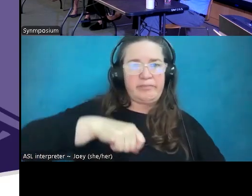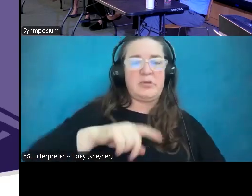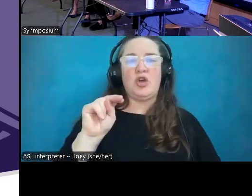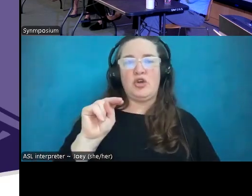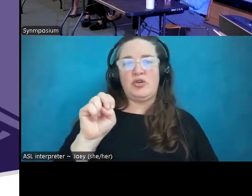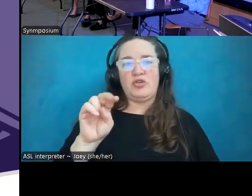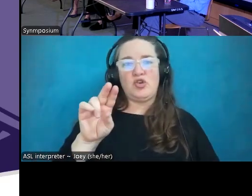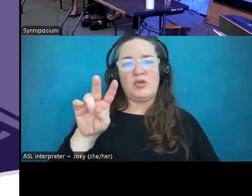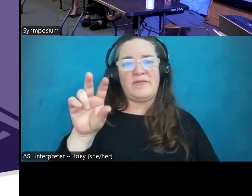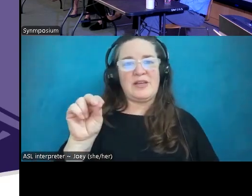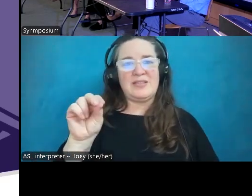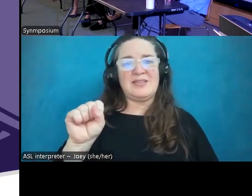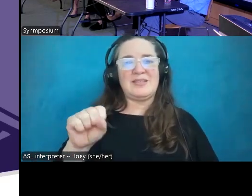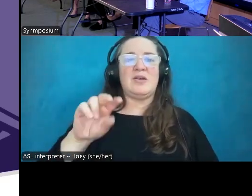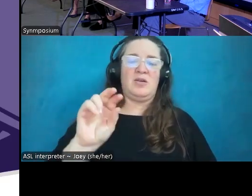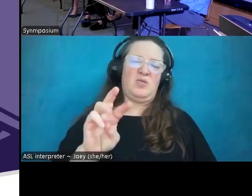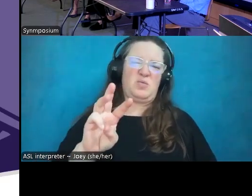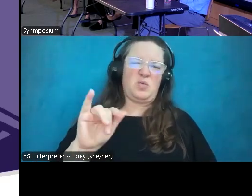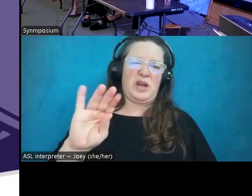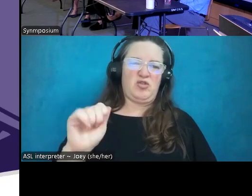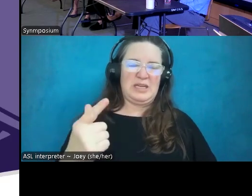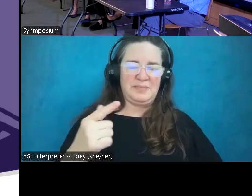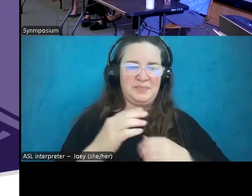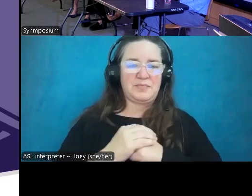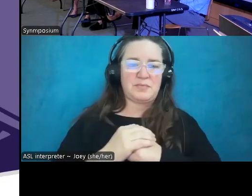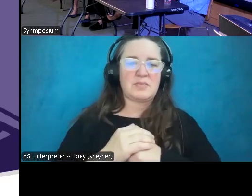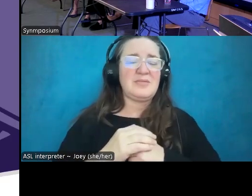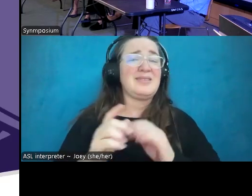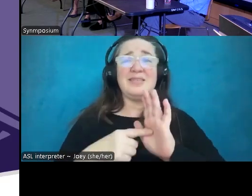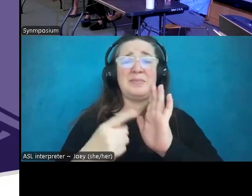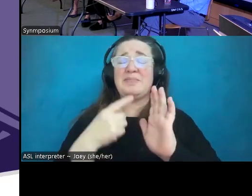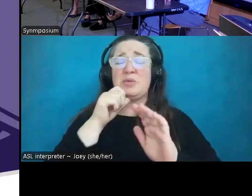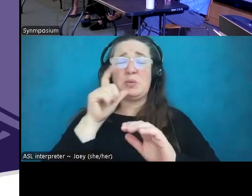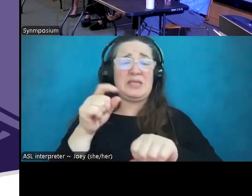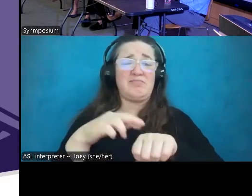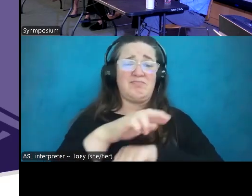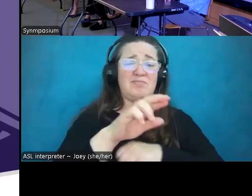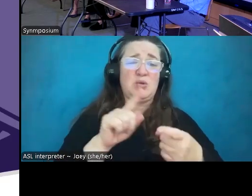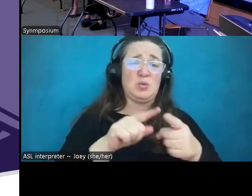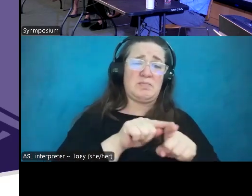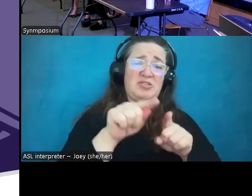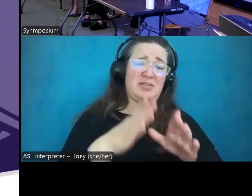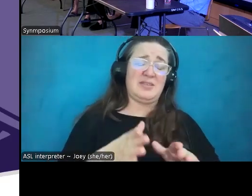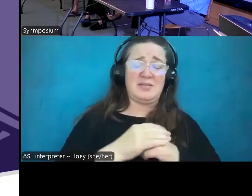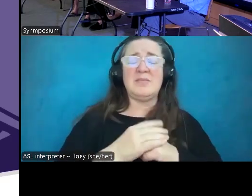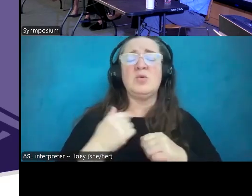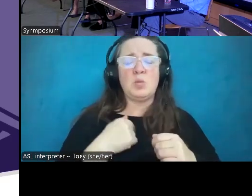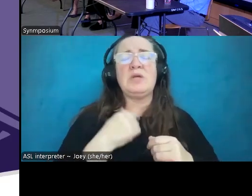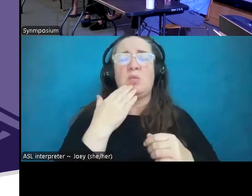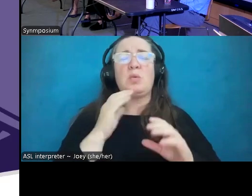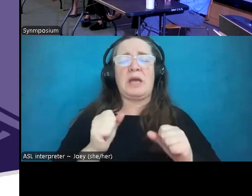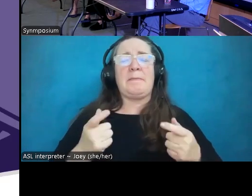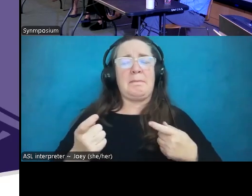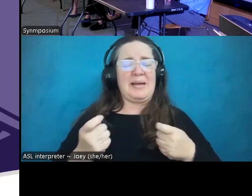And so sometimes you don't need to send patients to those specialists, and we know that that can be managed